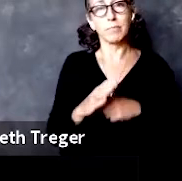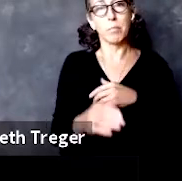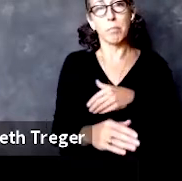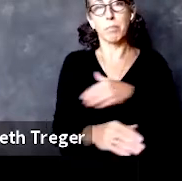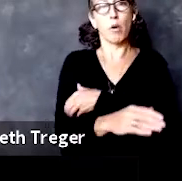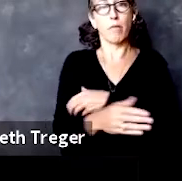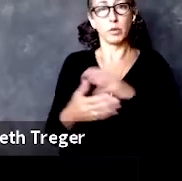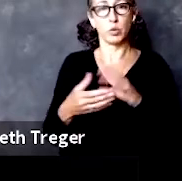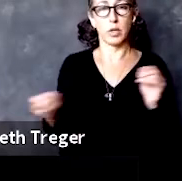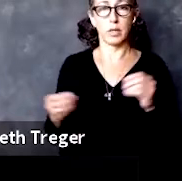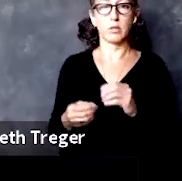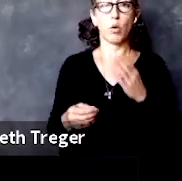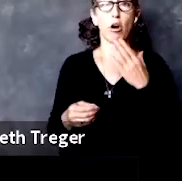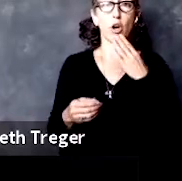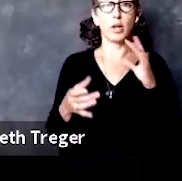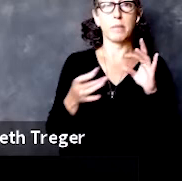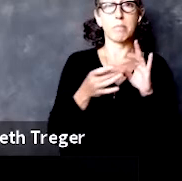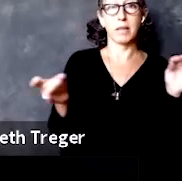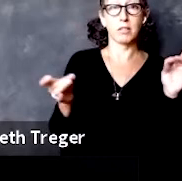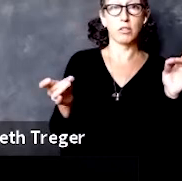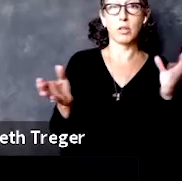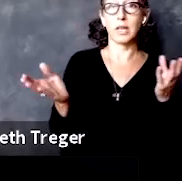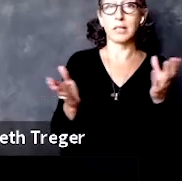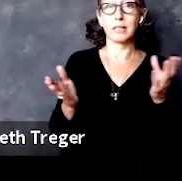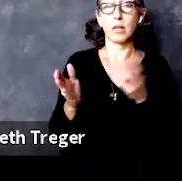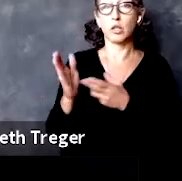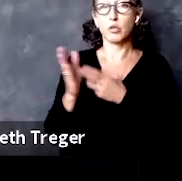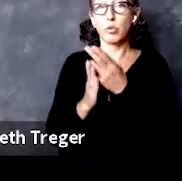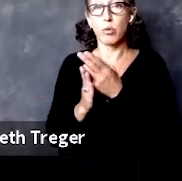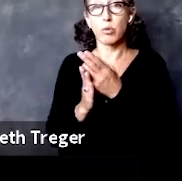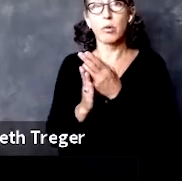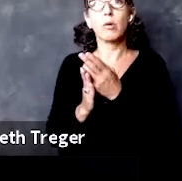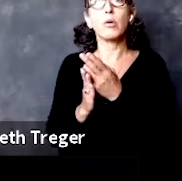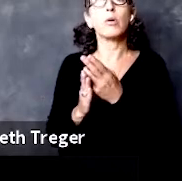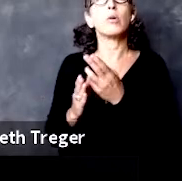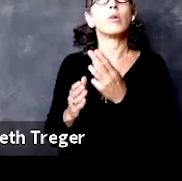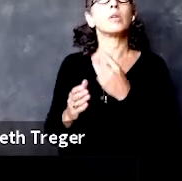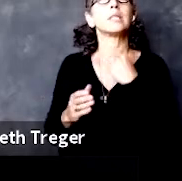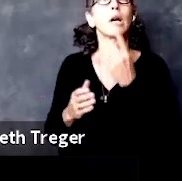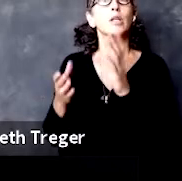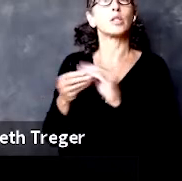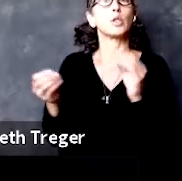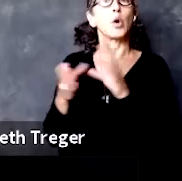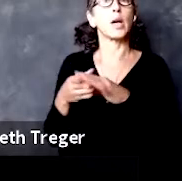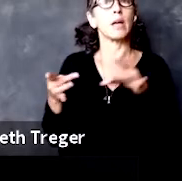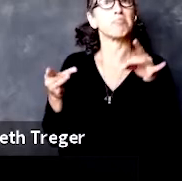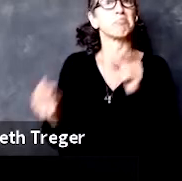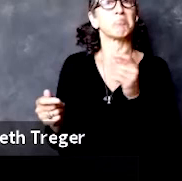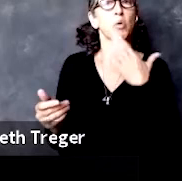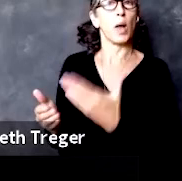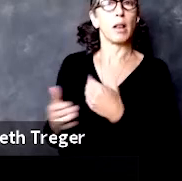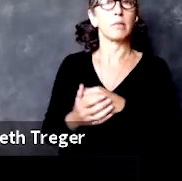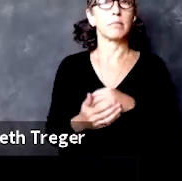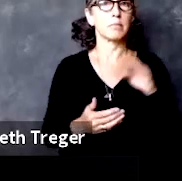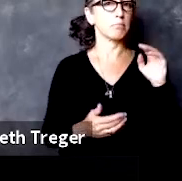messaging is truth told well. We have the truth. Now let's learn how to do it well. Mark Twain said,